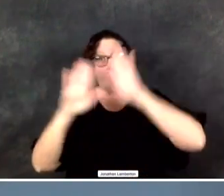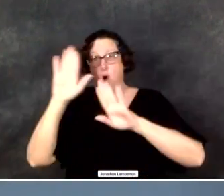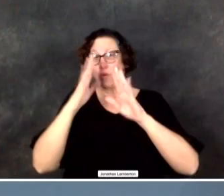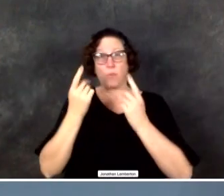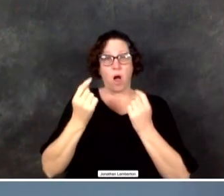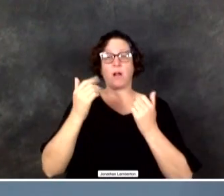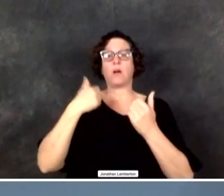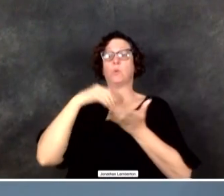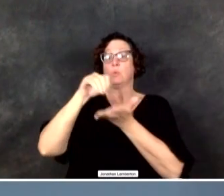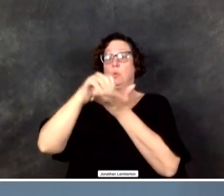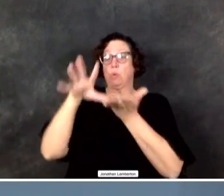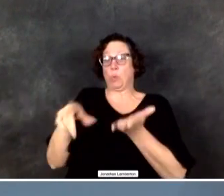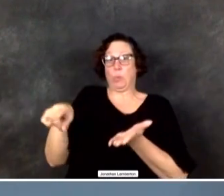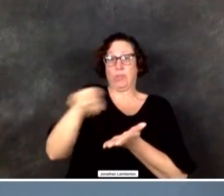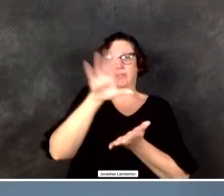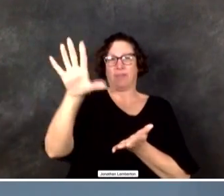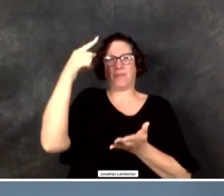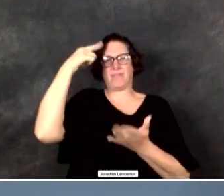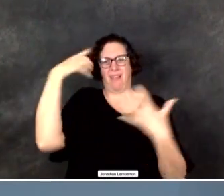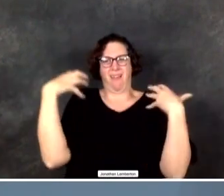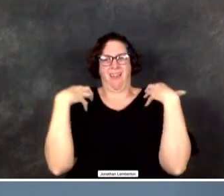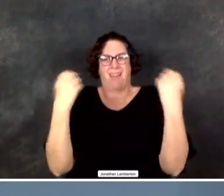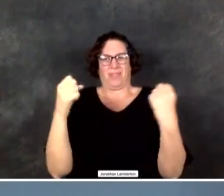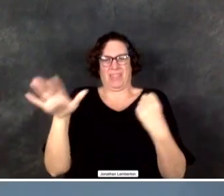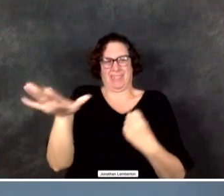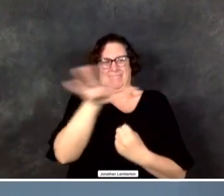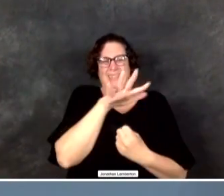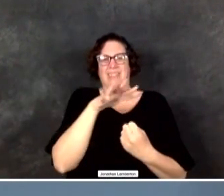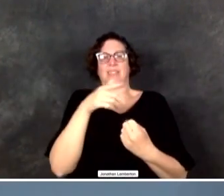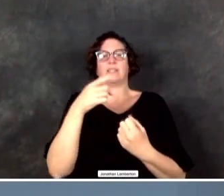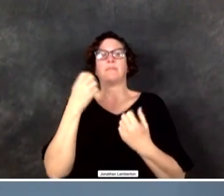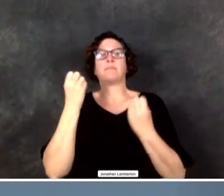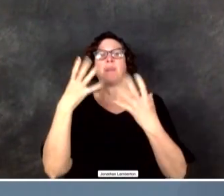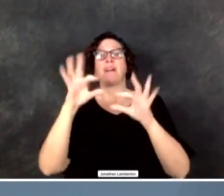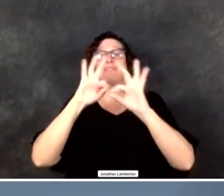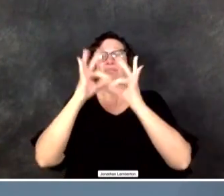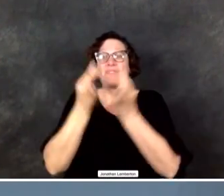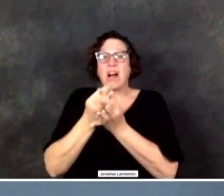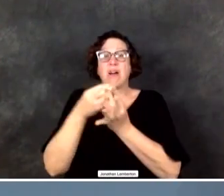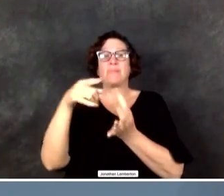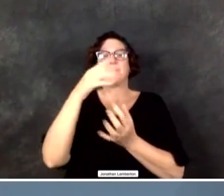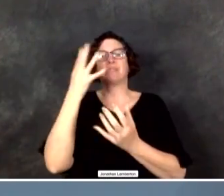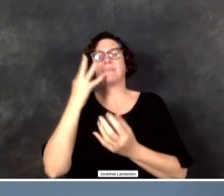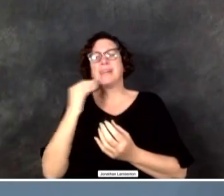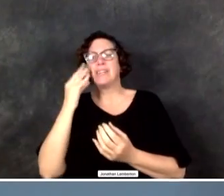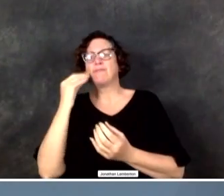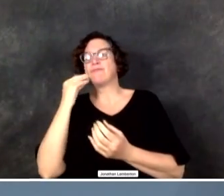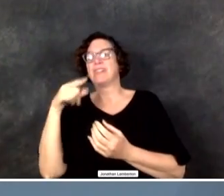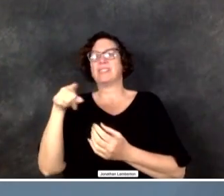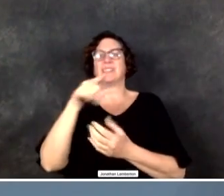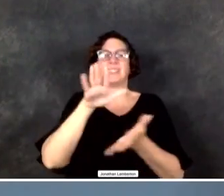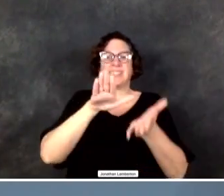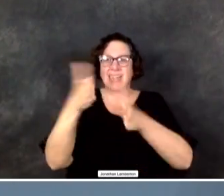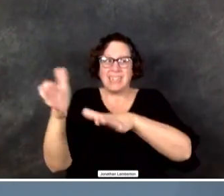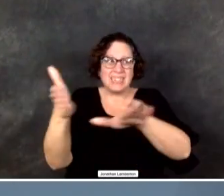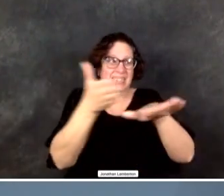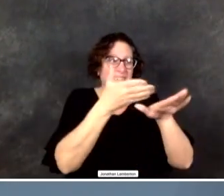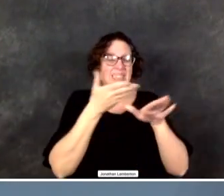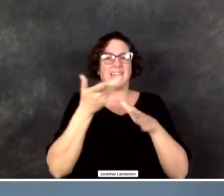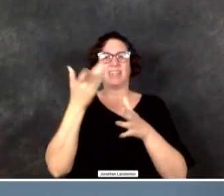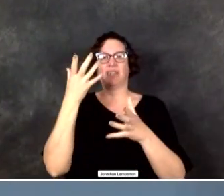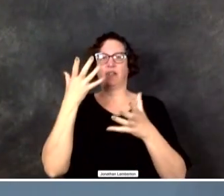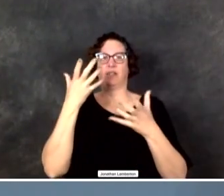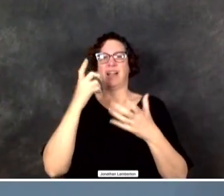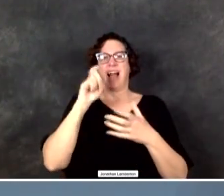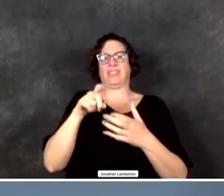is well taken into account, as well as the academics as we go forward. So more information will be coming in next week